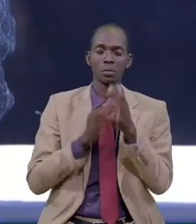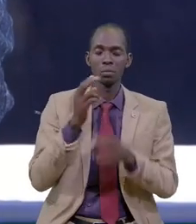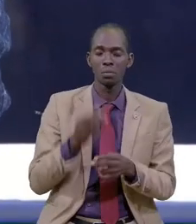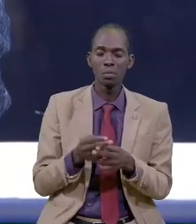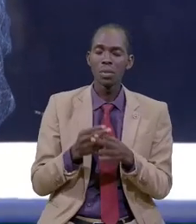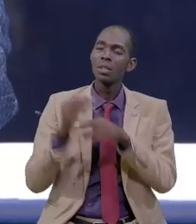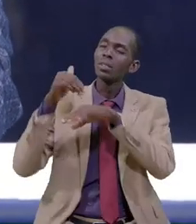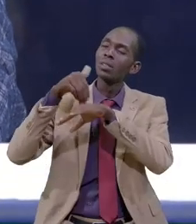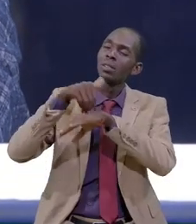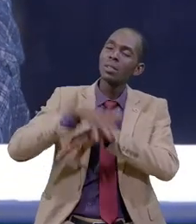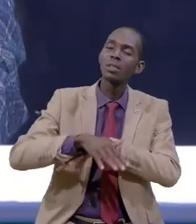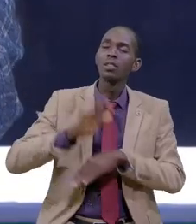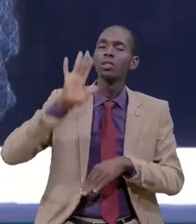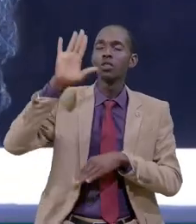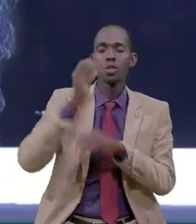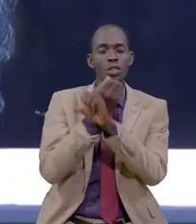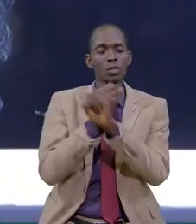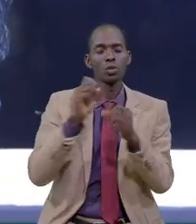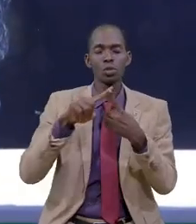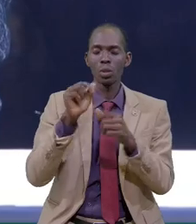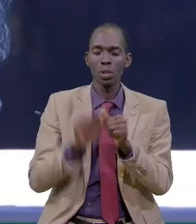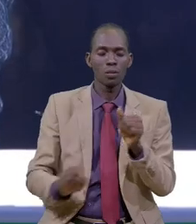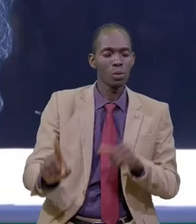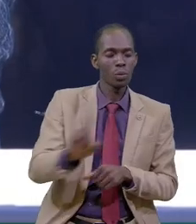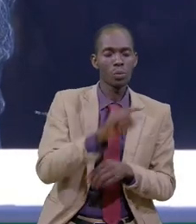Send forth your salvation to everyone.